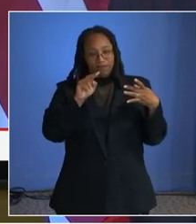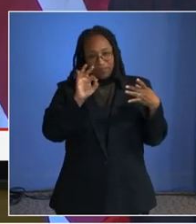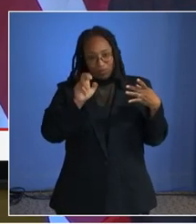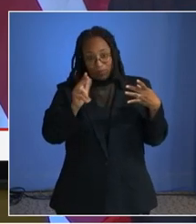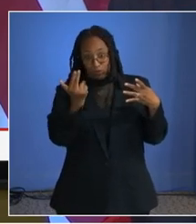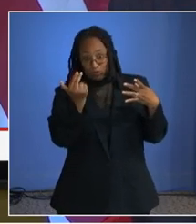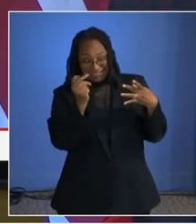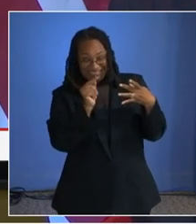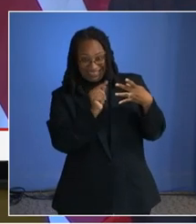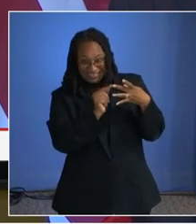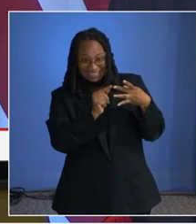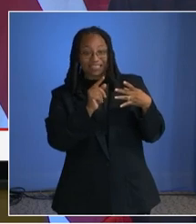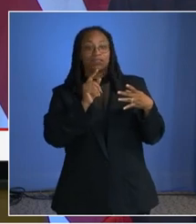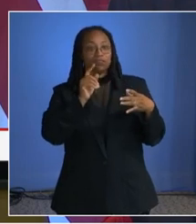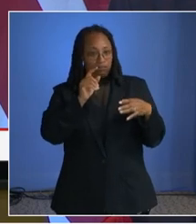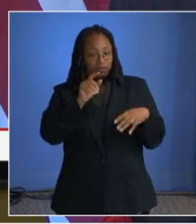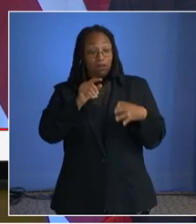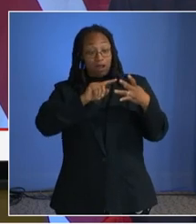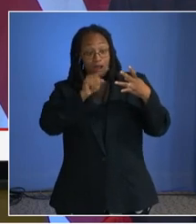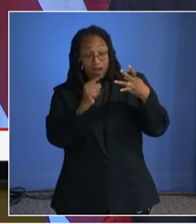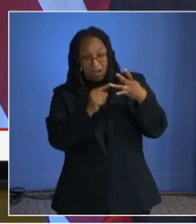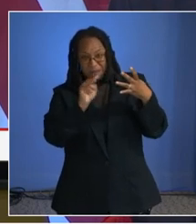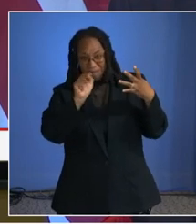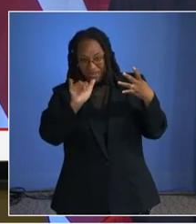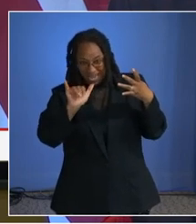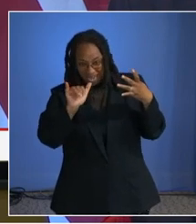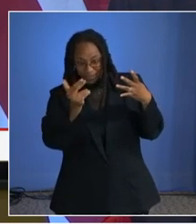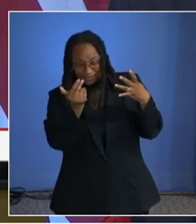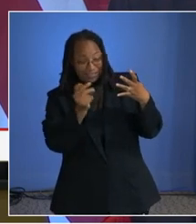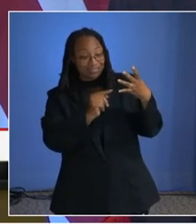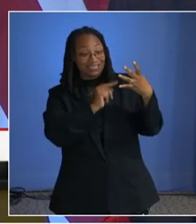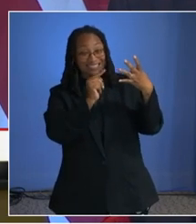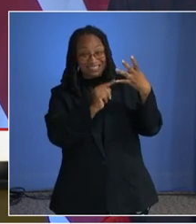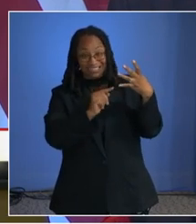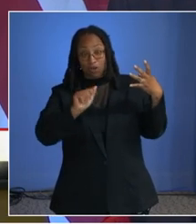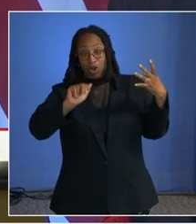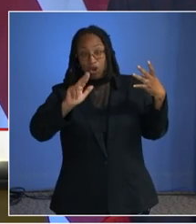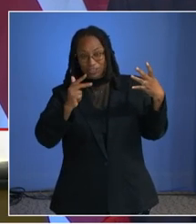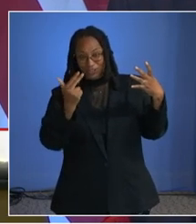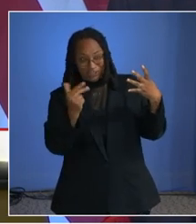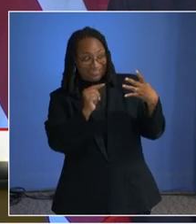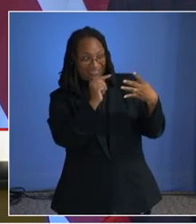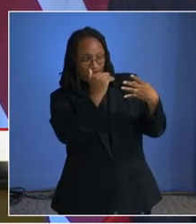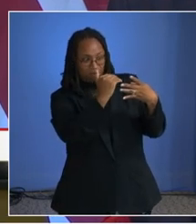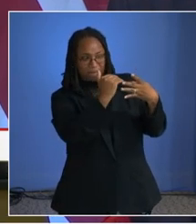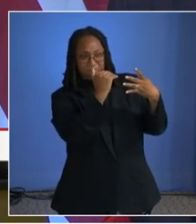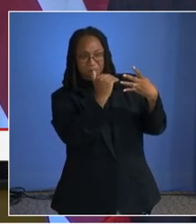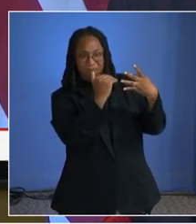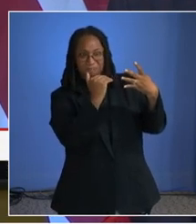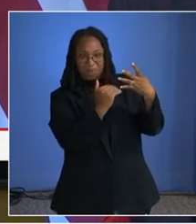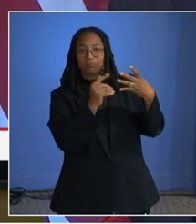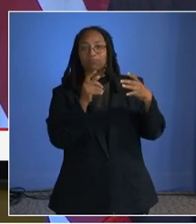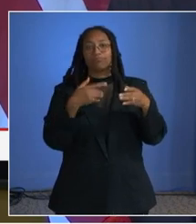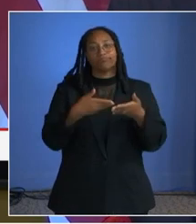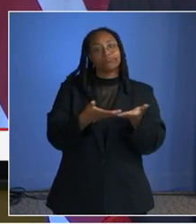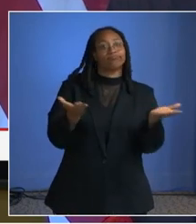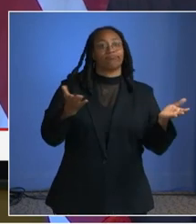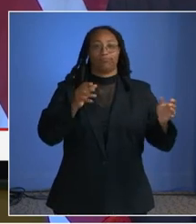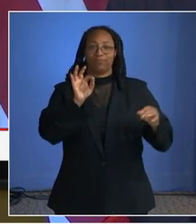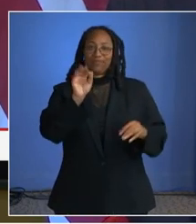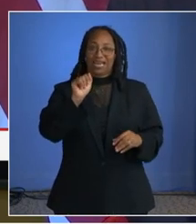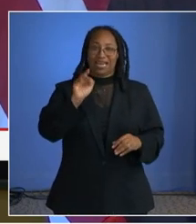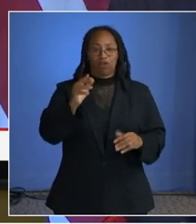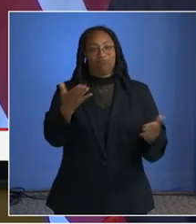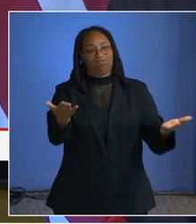So these fairs require registration, and Director Hall will say a little bit more